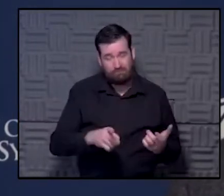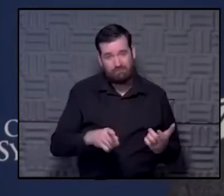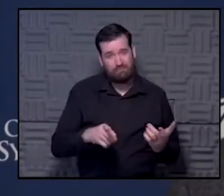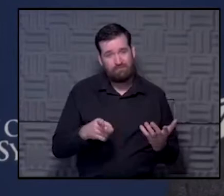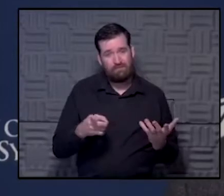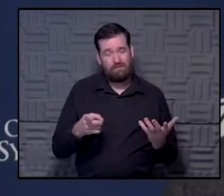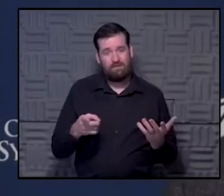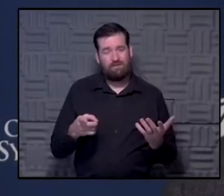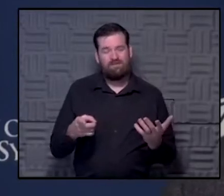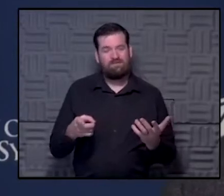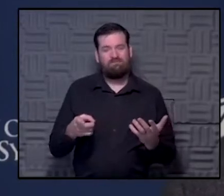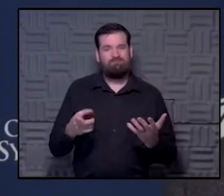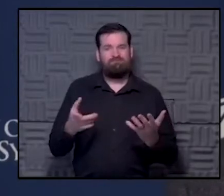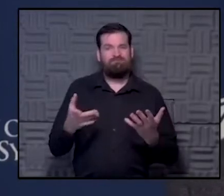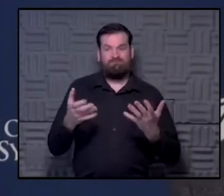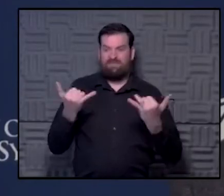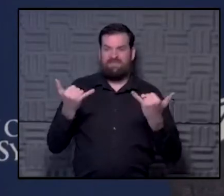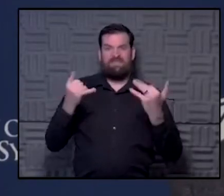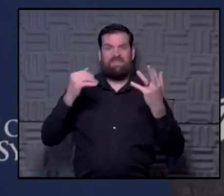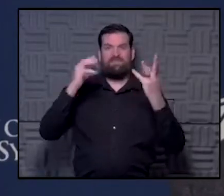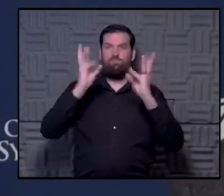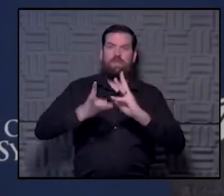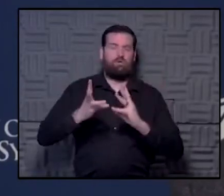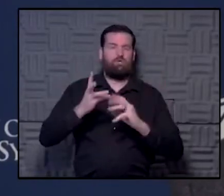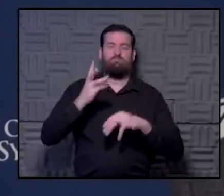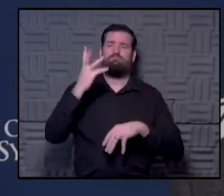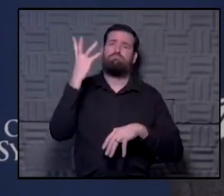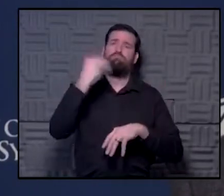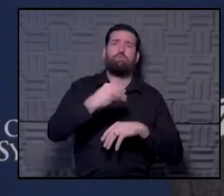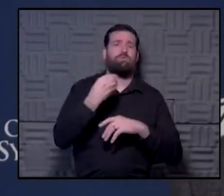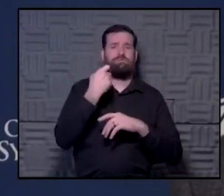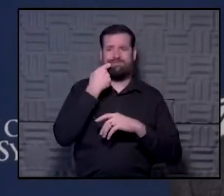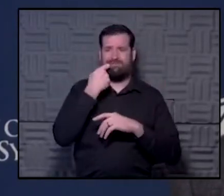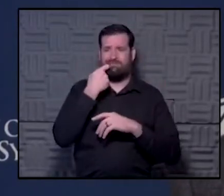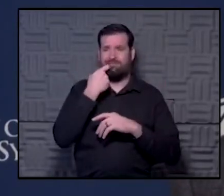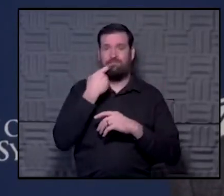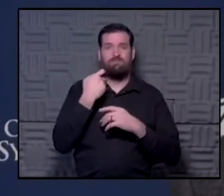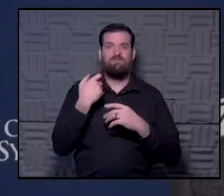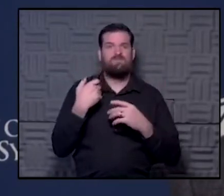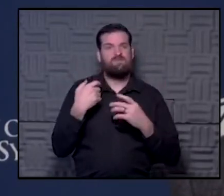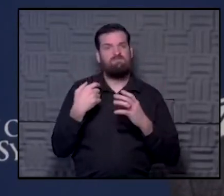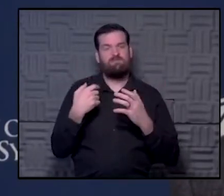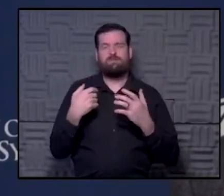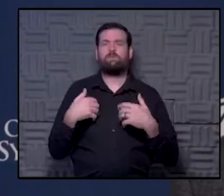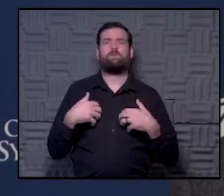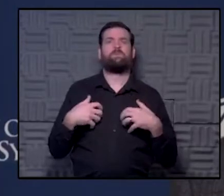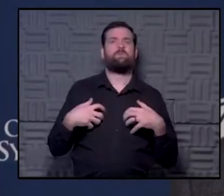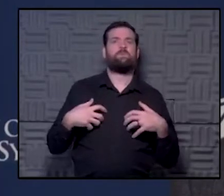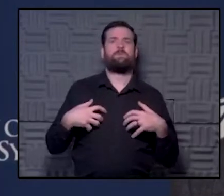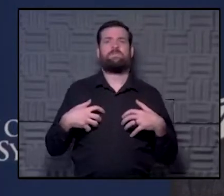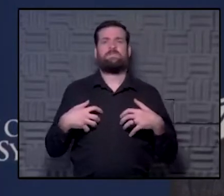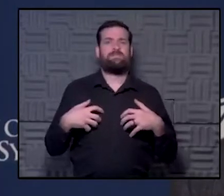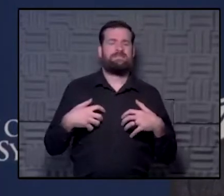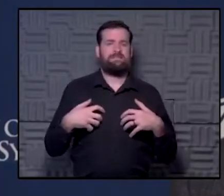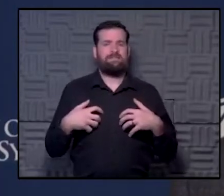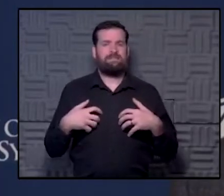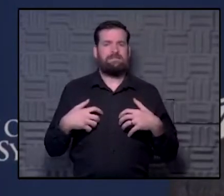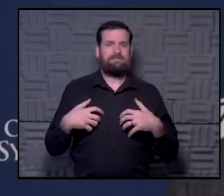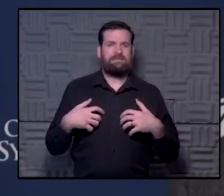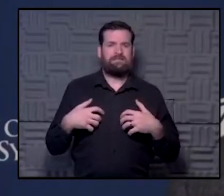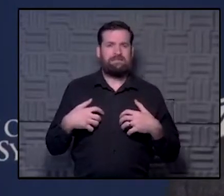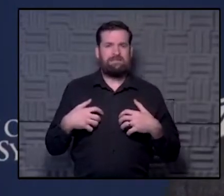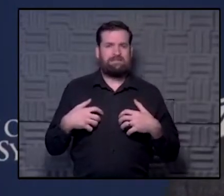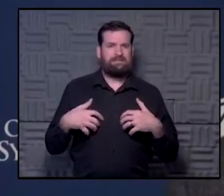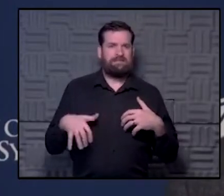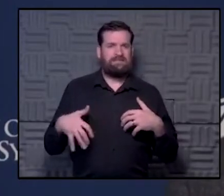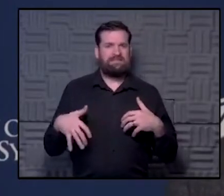takes, and this weather that was gorgeous the last couple of days was really kind of alarming to me. I was like, oh boy, here we go. And